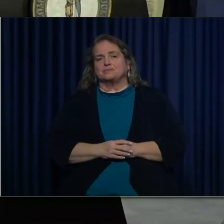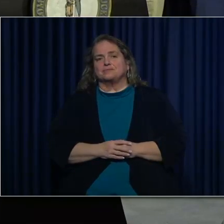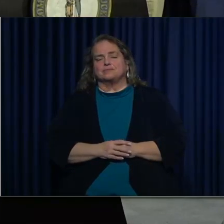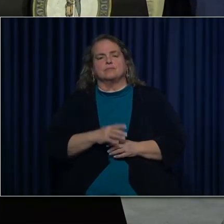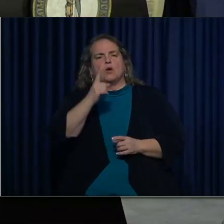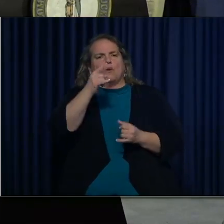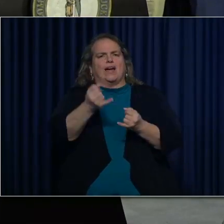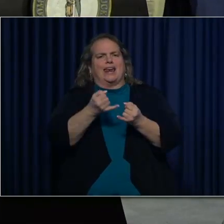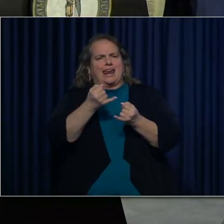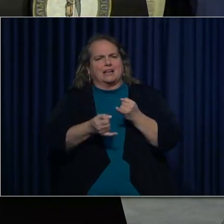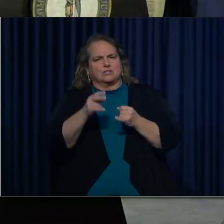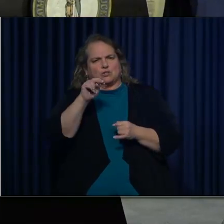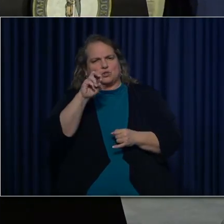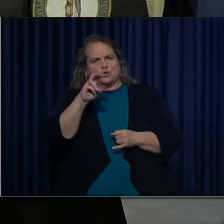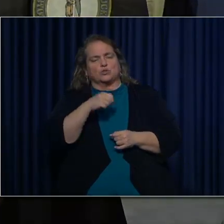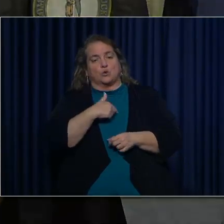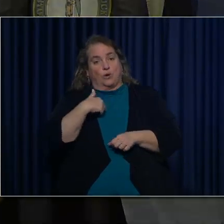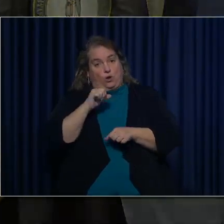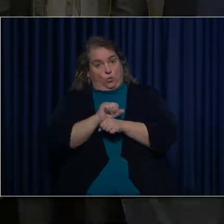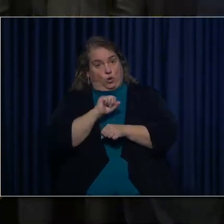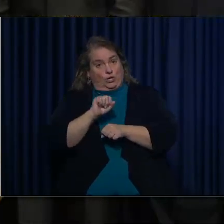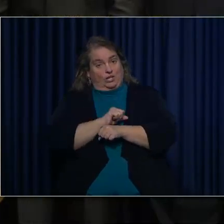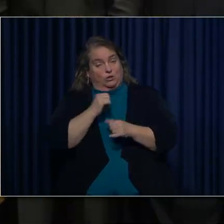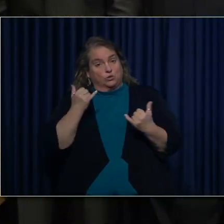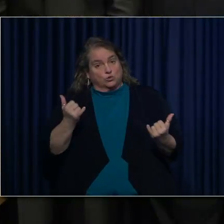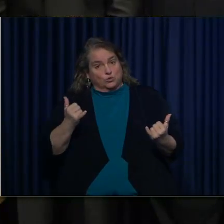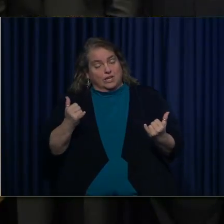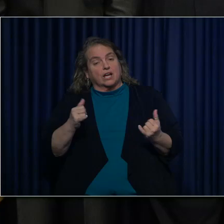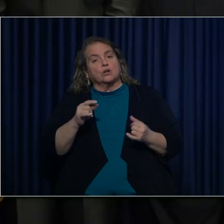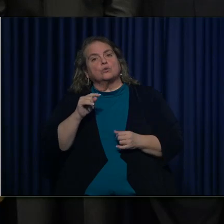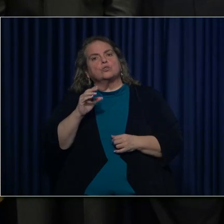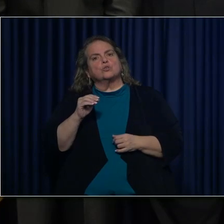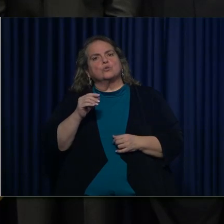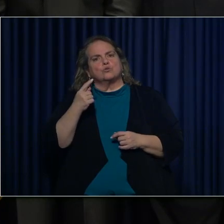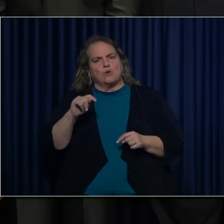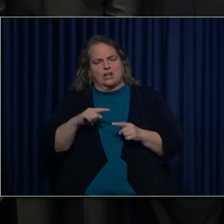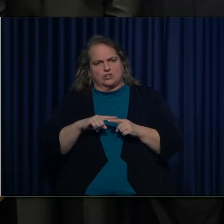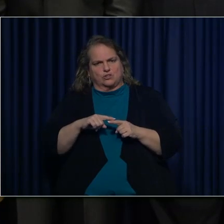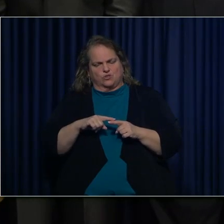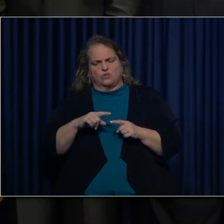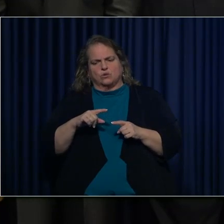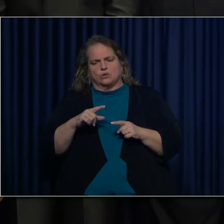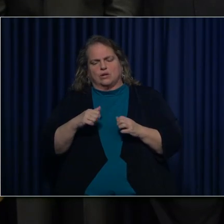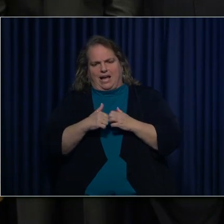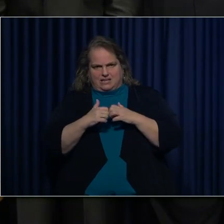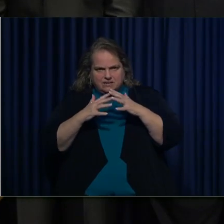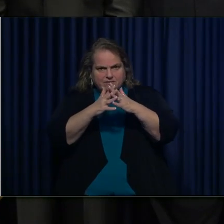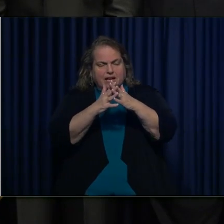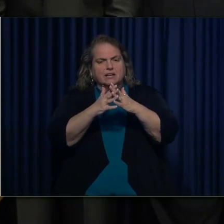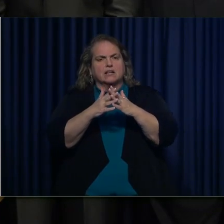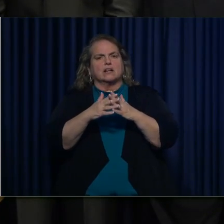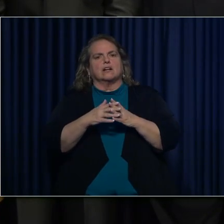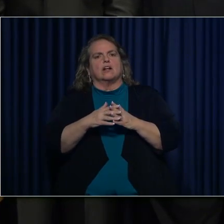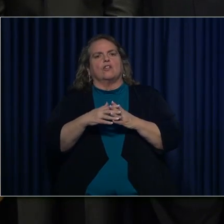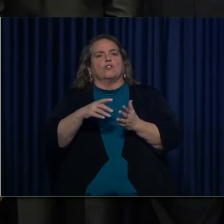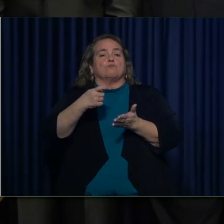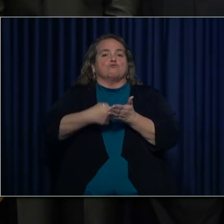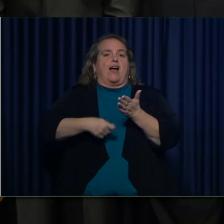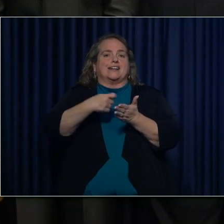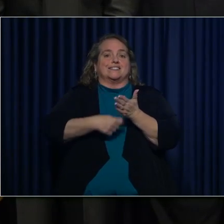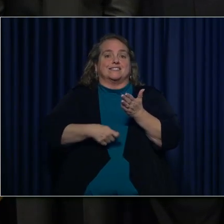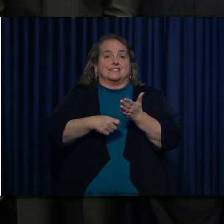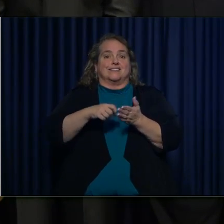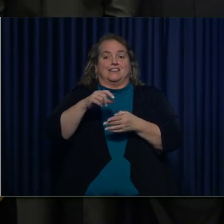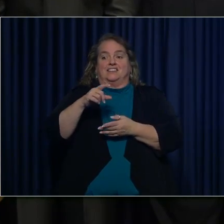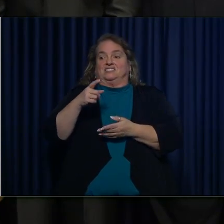One last piece of news is we're working today to activate, and we talked about it yesterday, to activate the price gouging statute. And